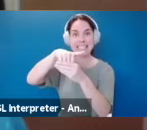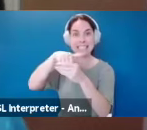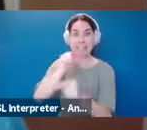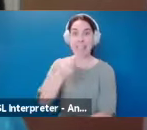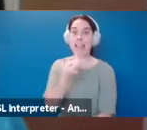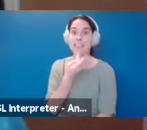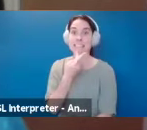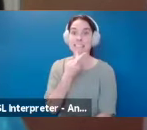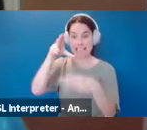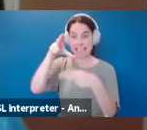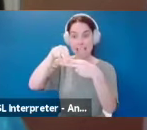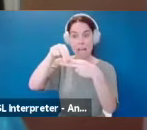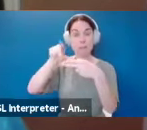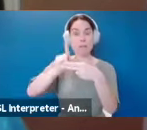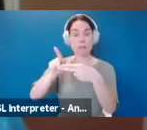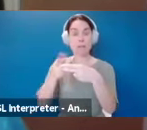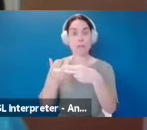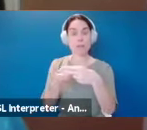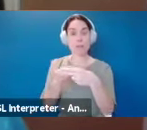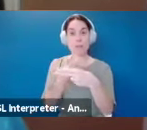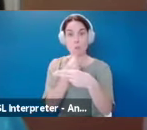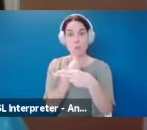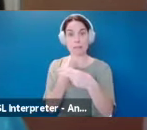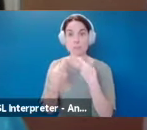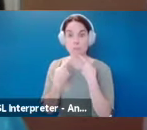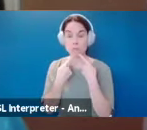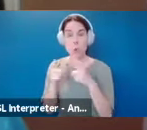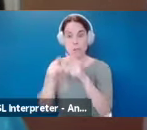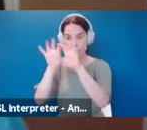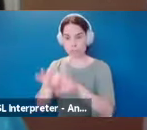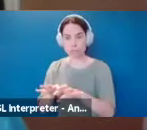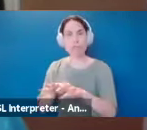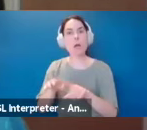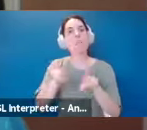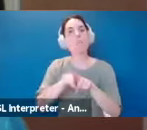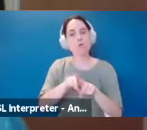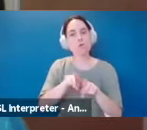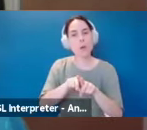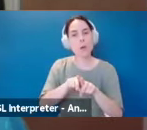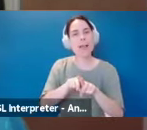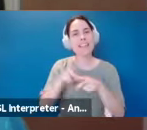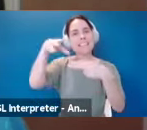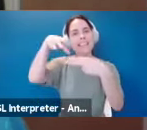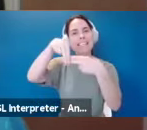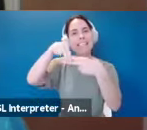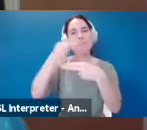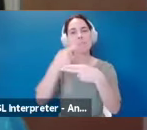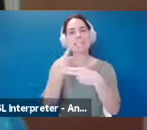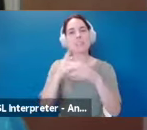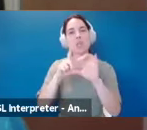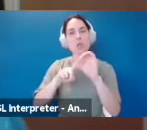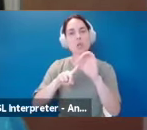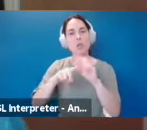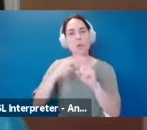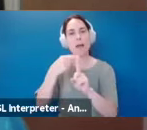And if you have a question for us, there's a tab that says Q and A, and that's where you would write the question in the